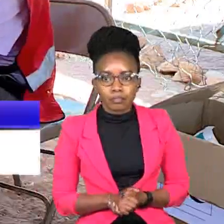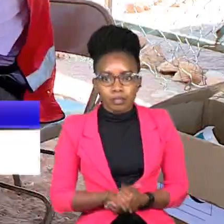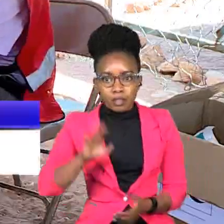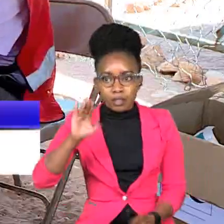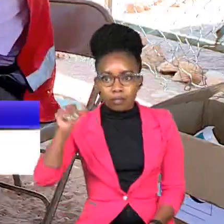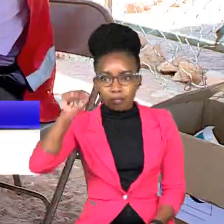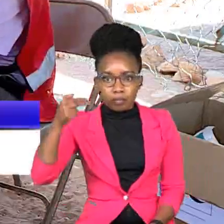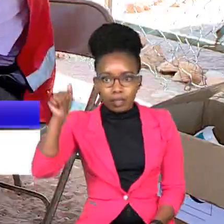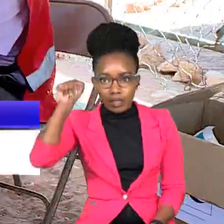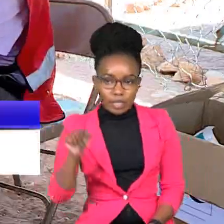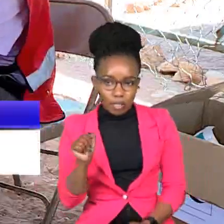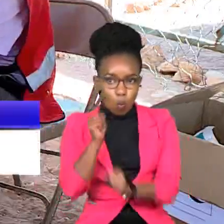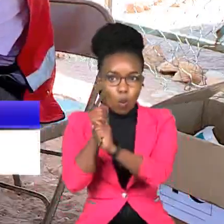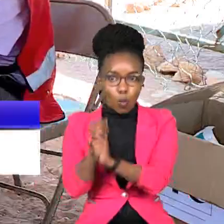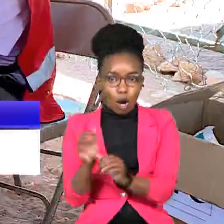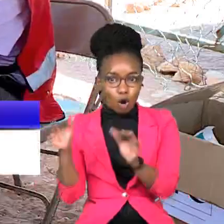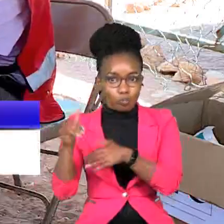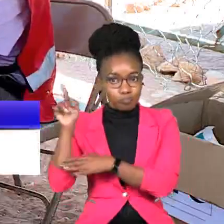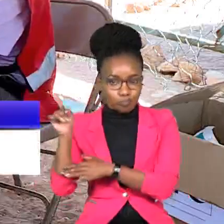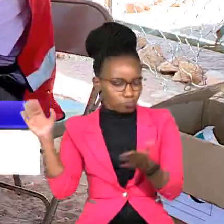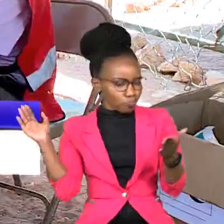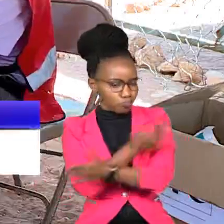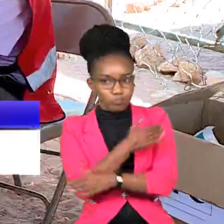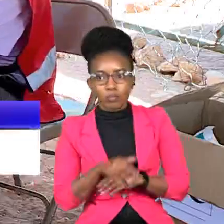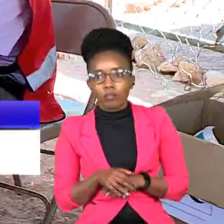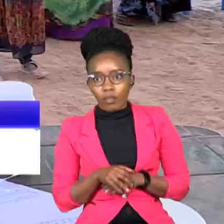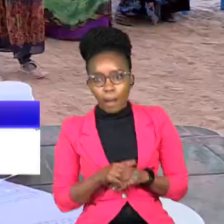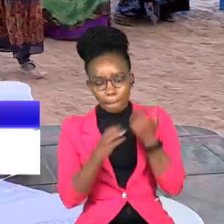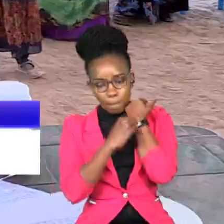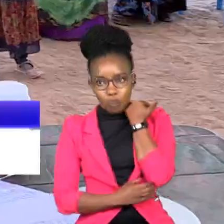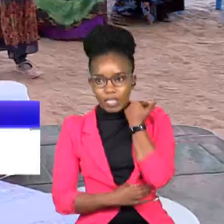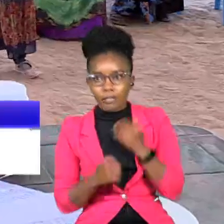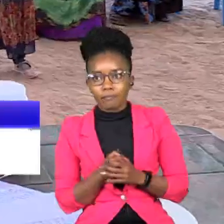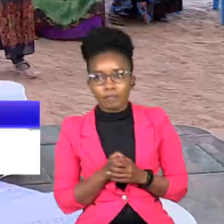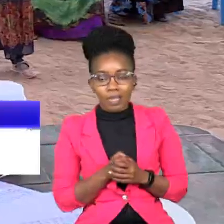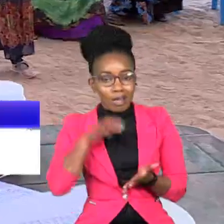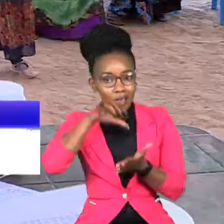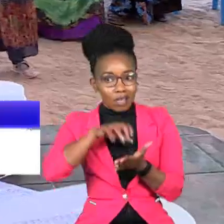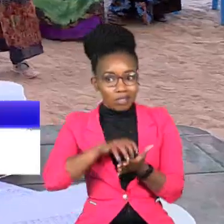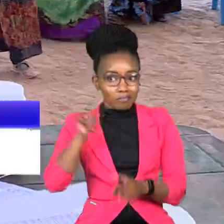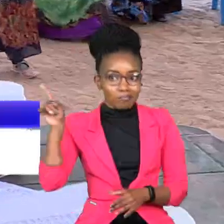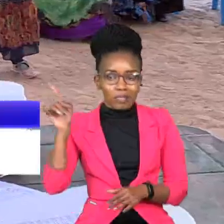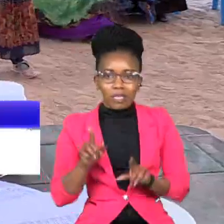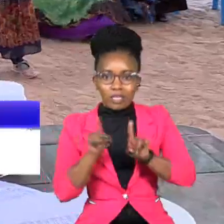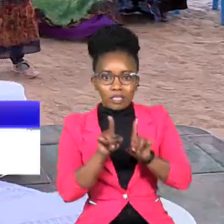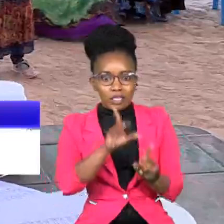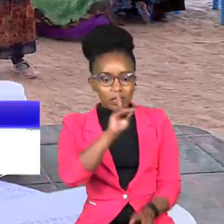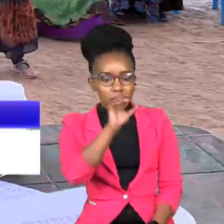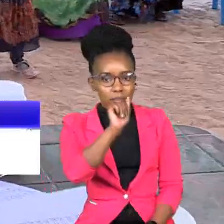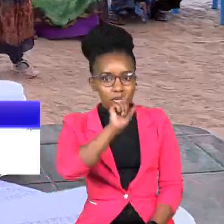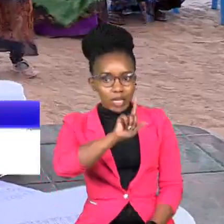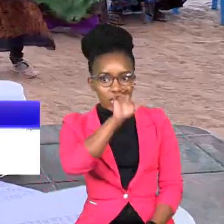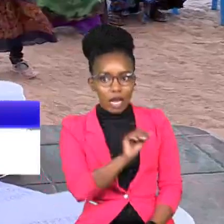Bishas has been working in this community to alleviate human suffering. The cases here, just like Dalo in Sahel